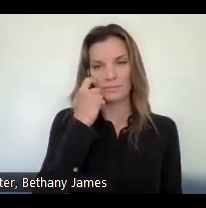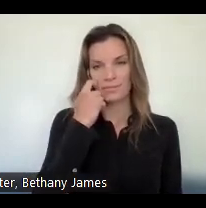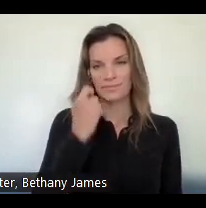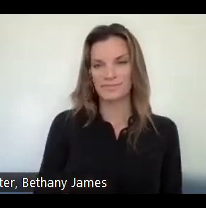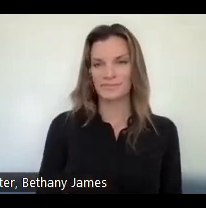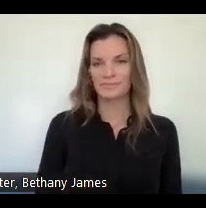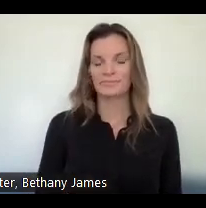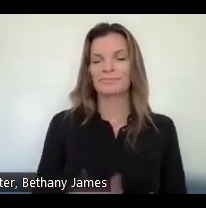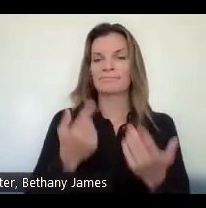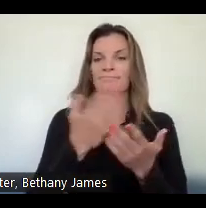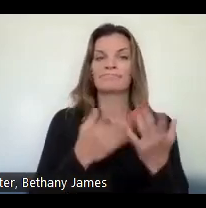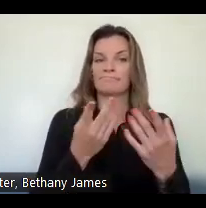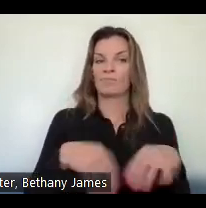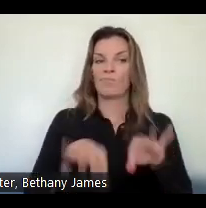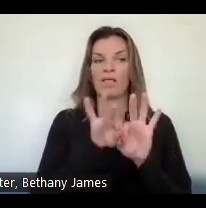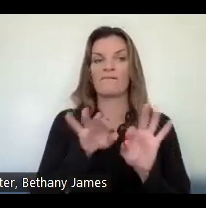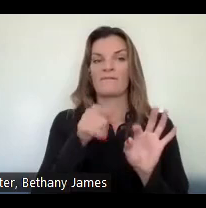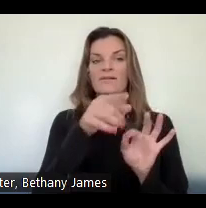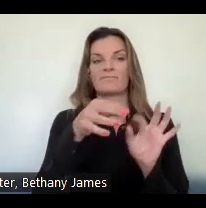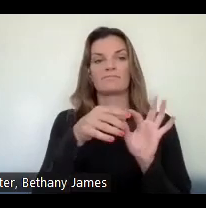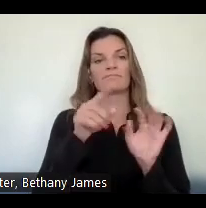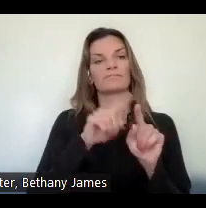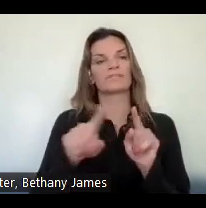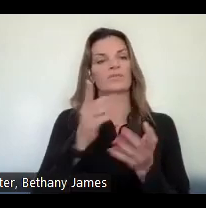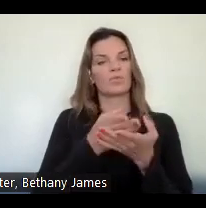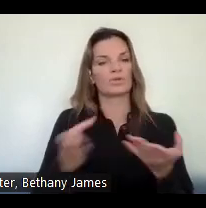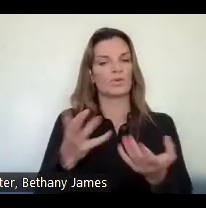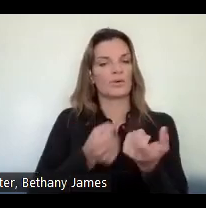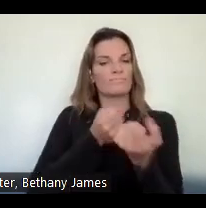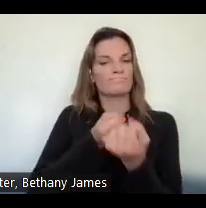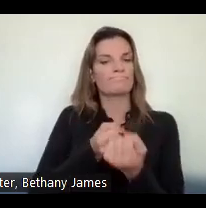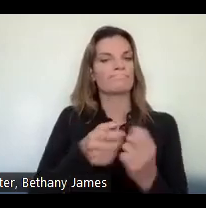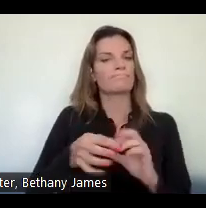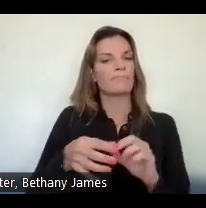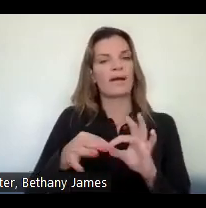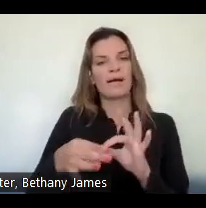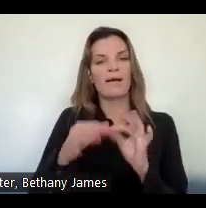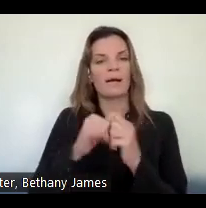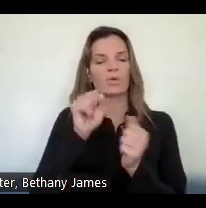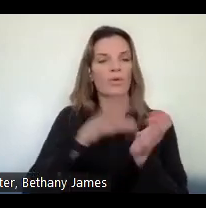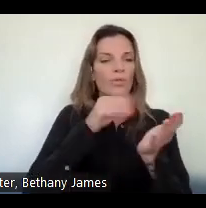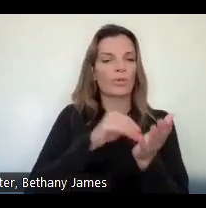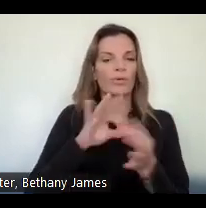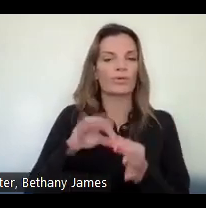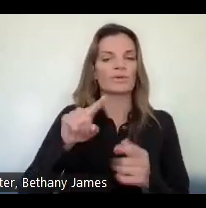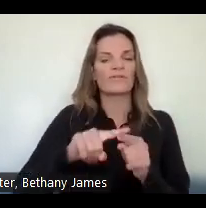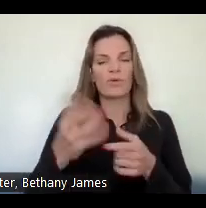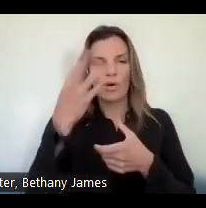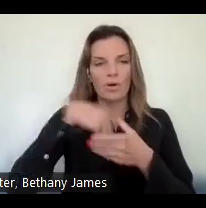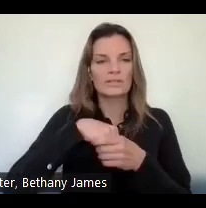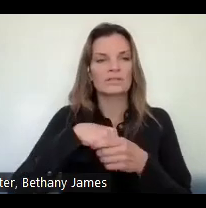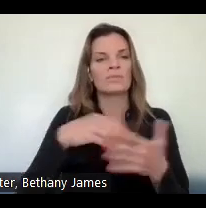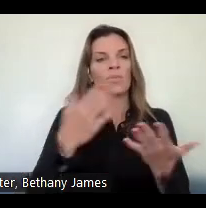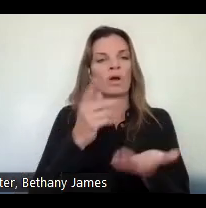Here are some relevant resources that will help you along the way with learning more about autism and what are some of the treatments that